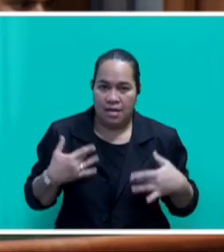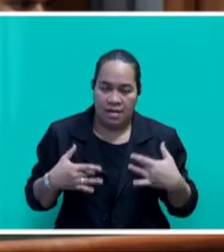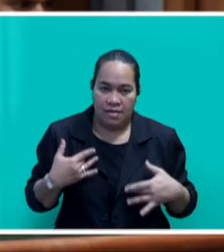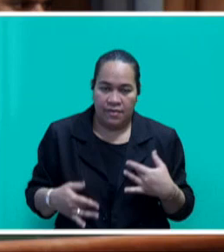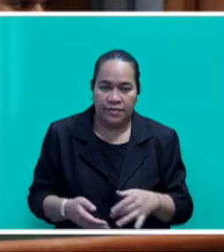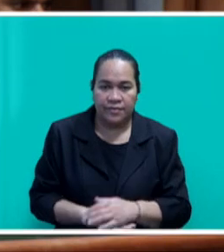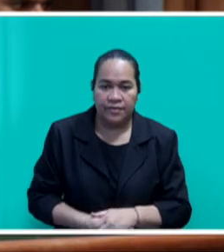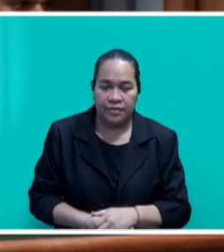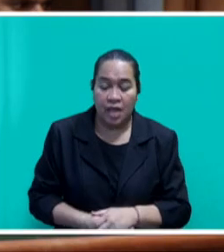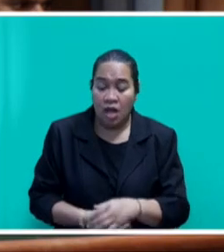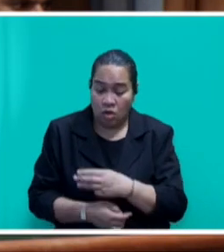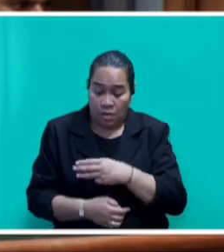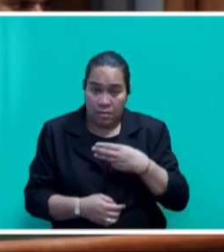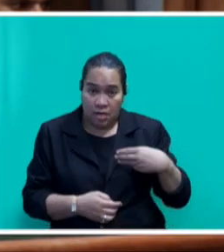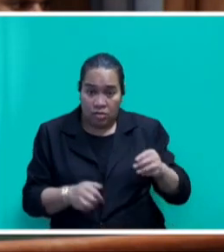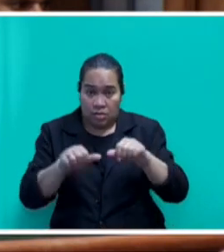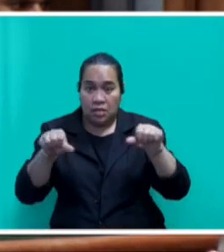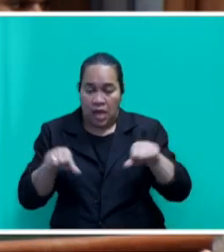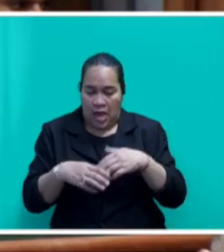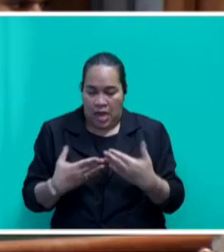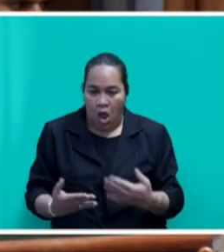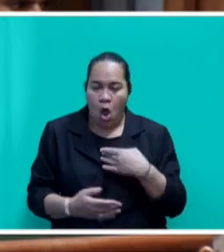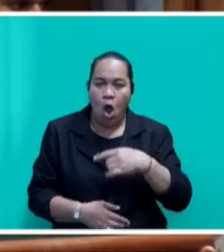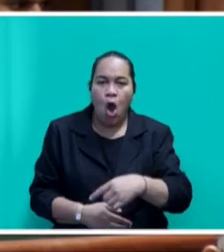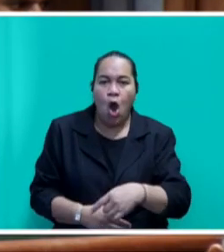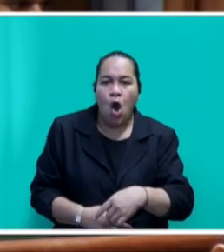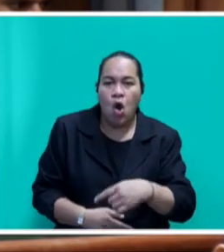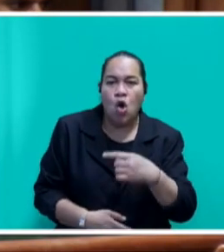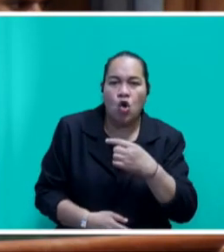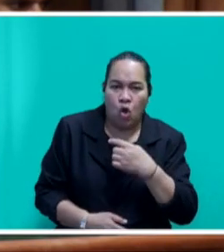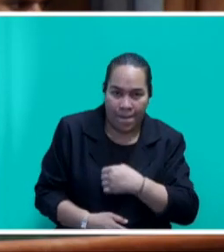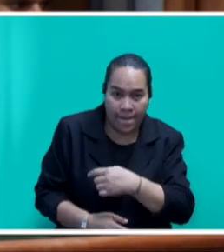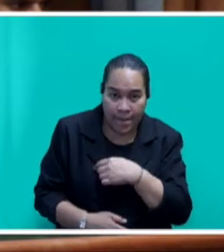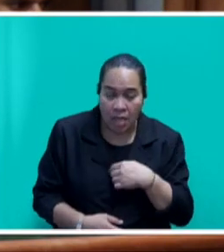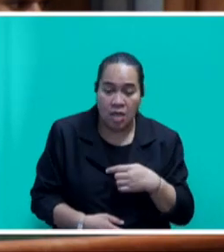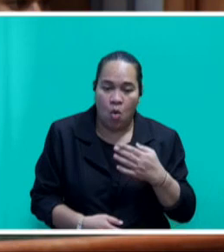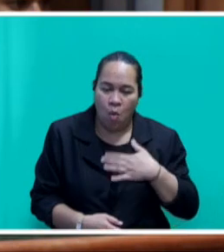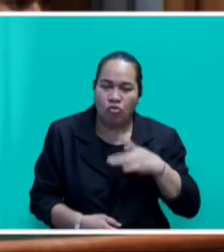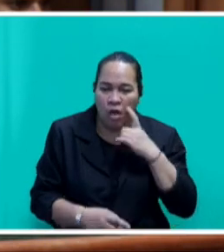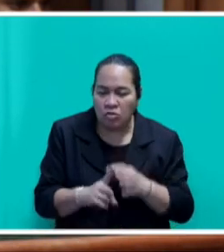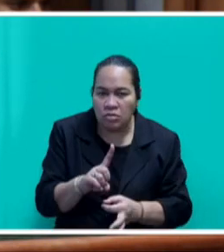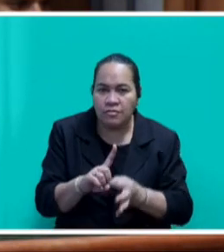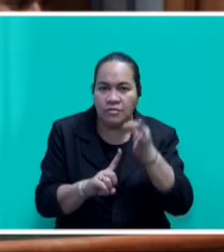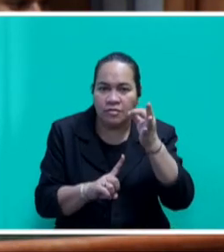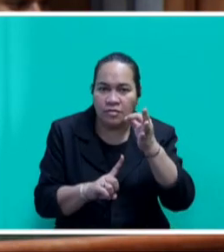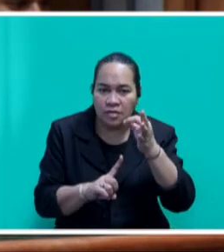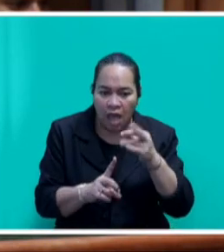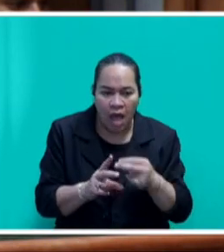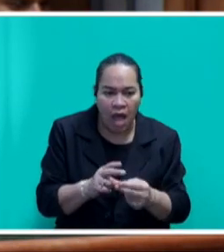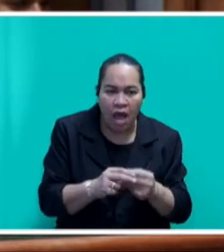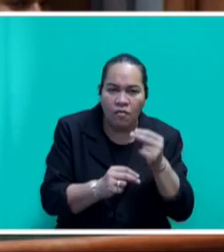The Ministry has made a serious commitment to develop organic agriculture in